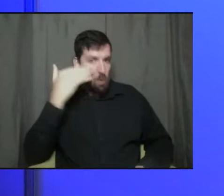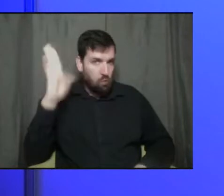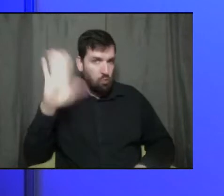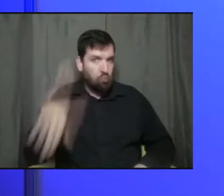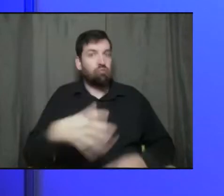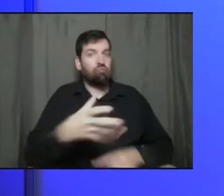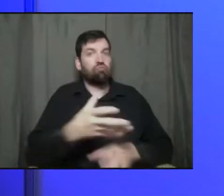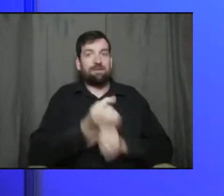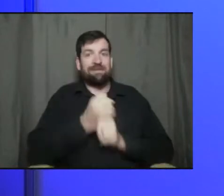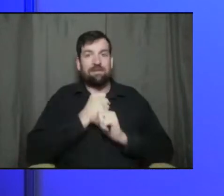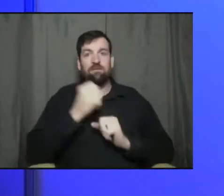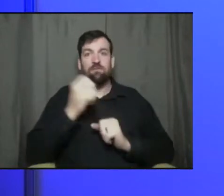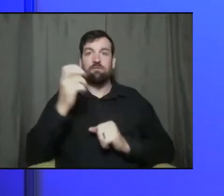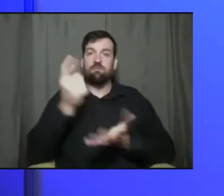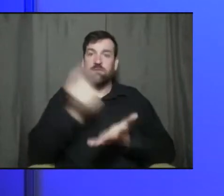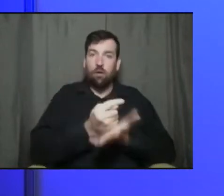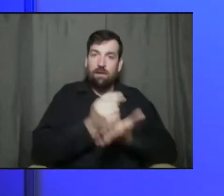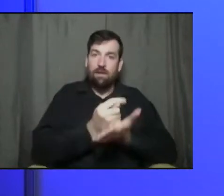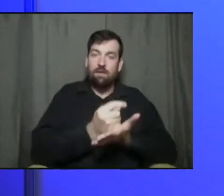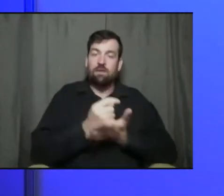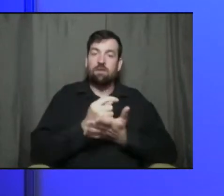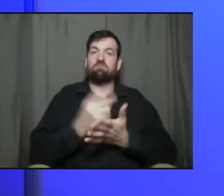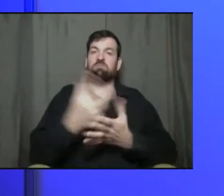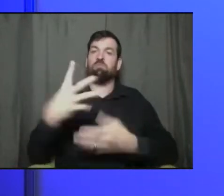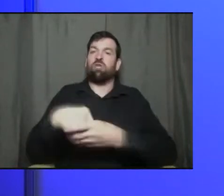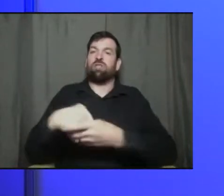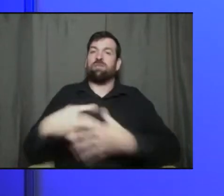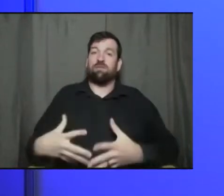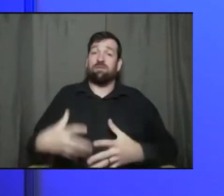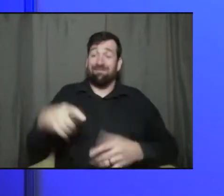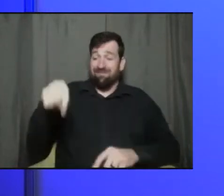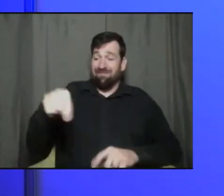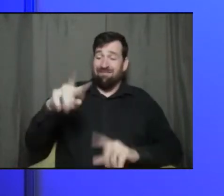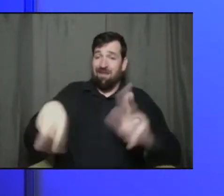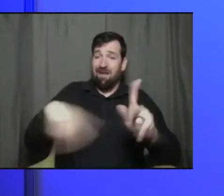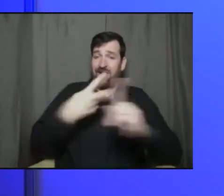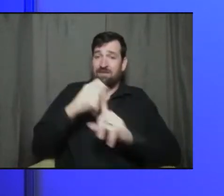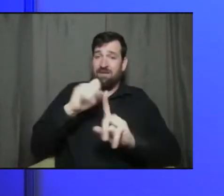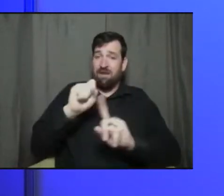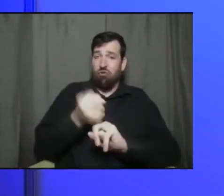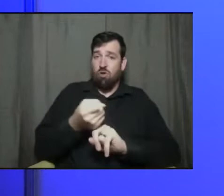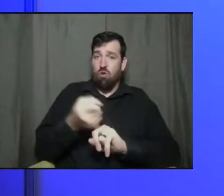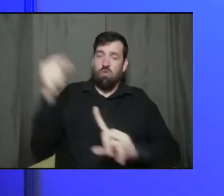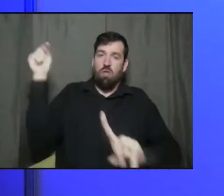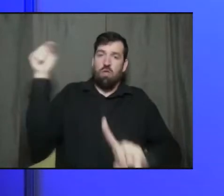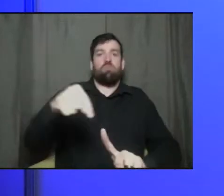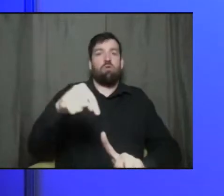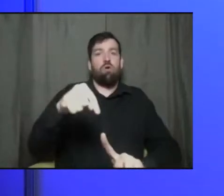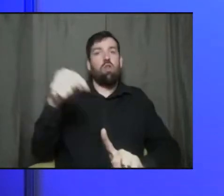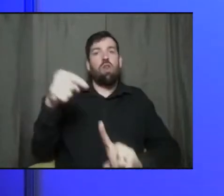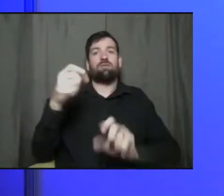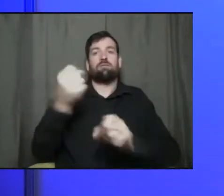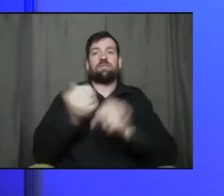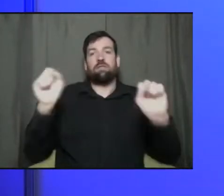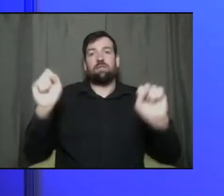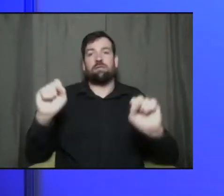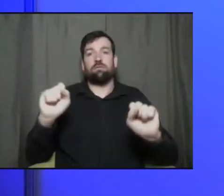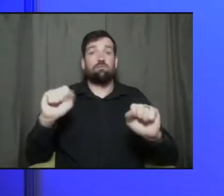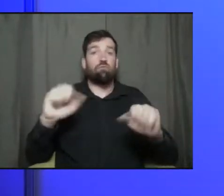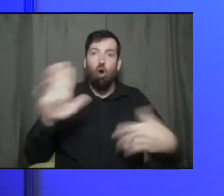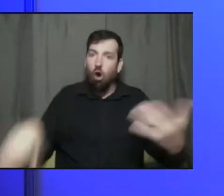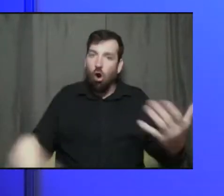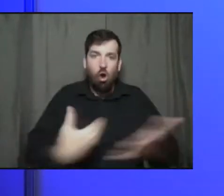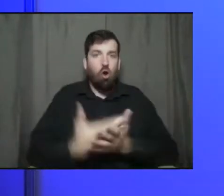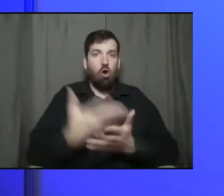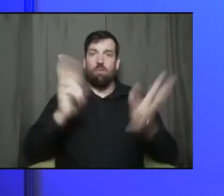knows. And there are certain scenarios like this where we're really just looking at safety, where that's the right approach. All people that way know that they're going to